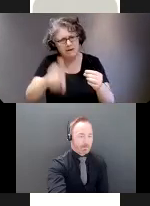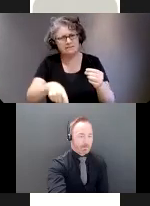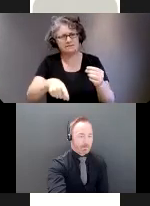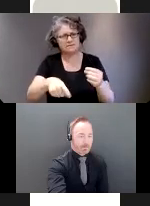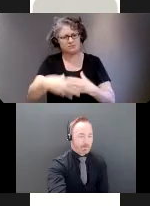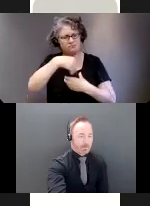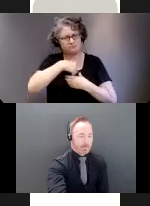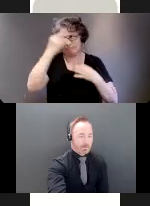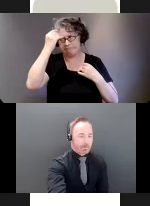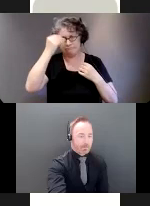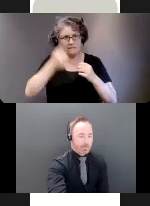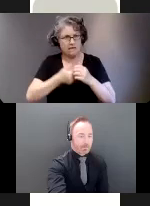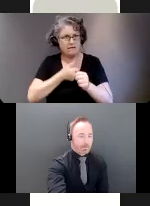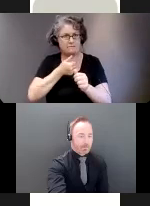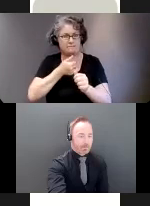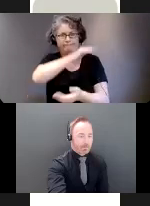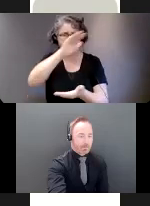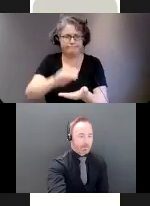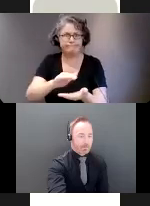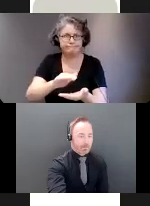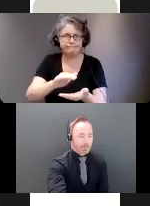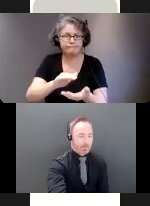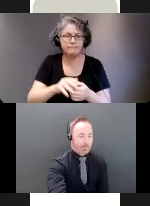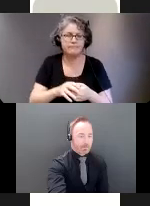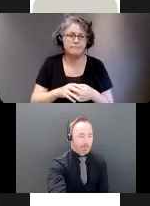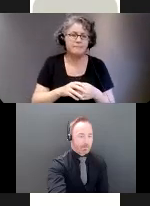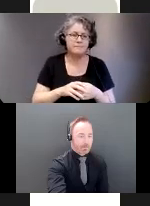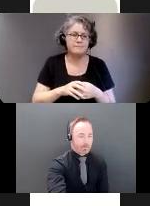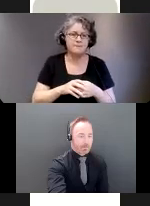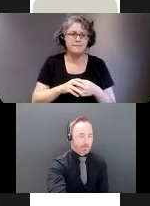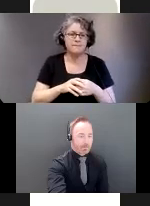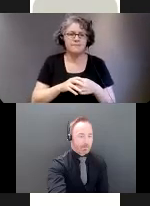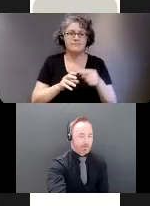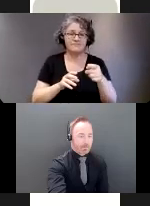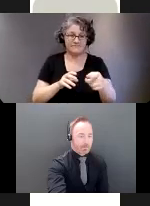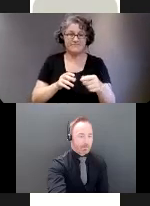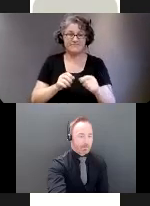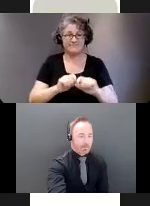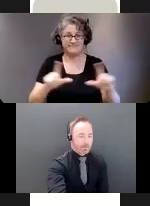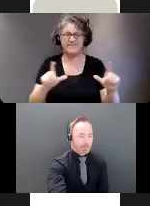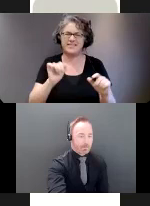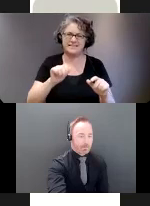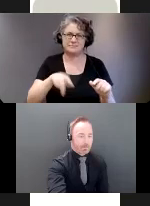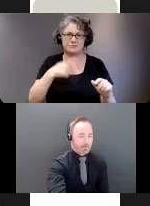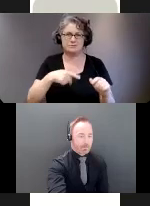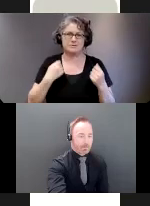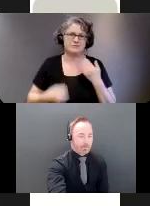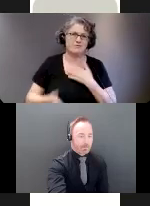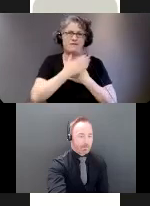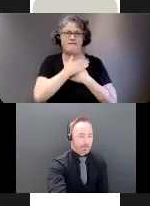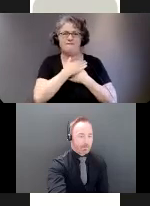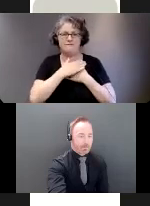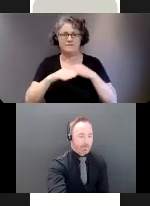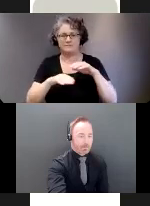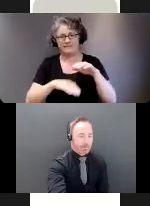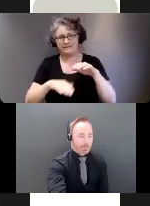take to impact these things. So we'll look at the next image quickly. It's just showing the base purple scarf. So you'll